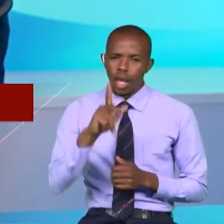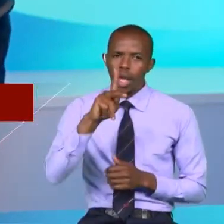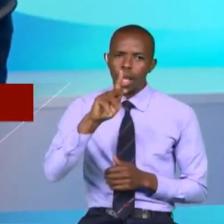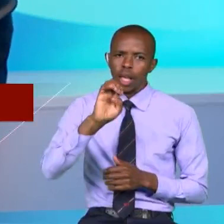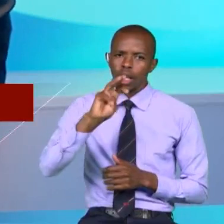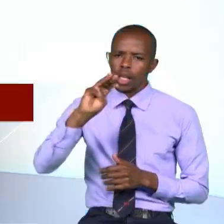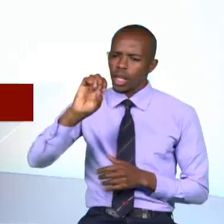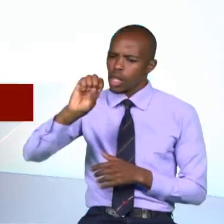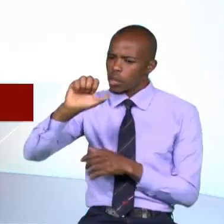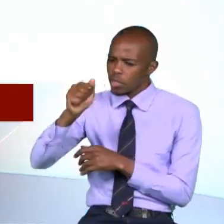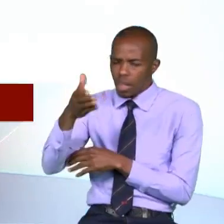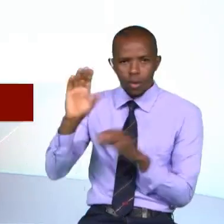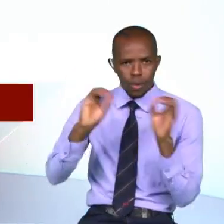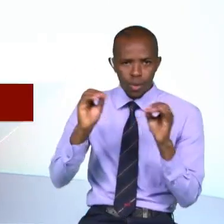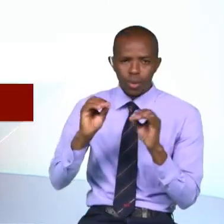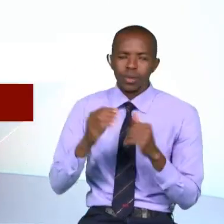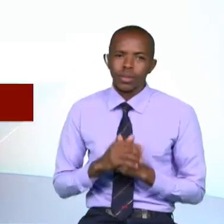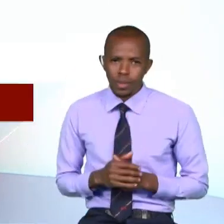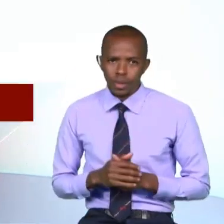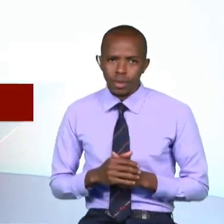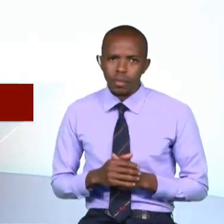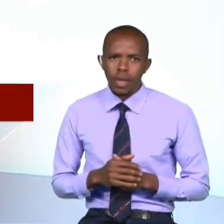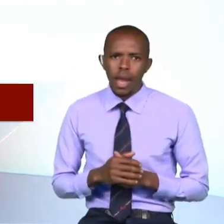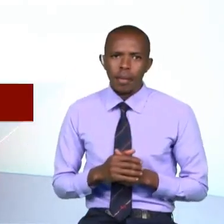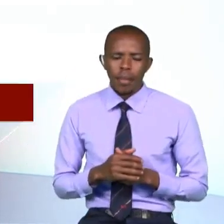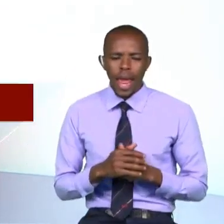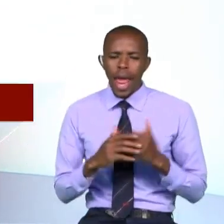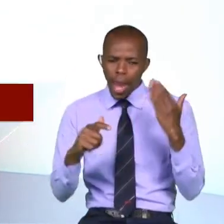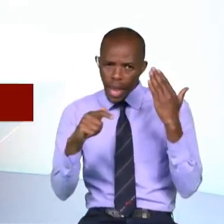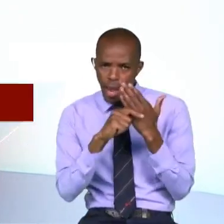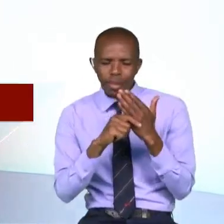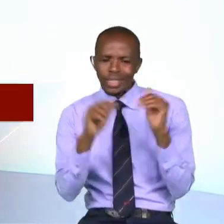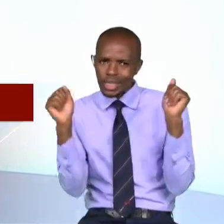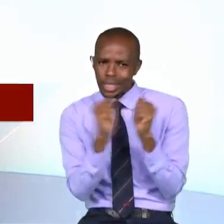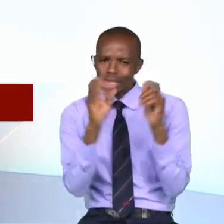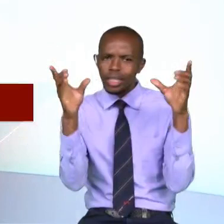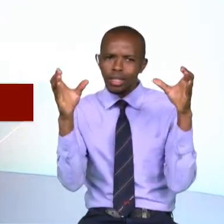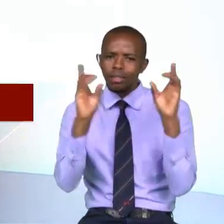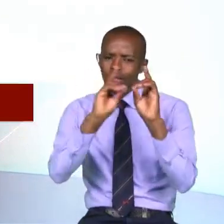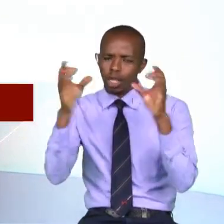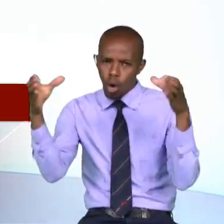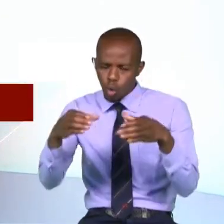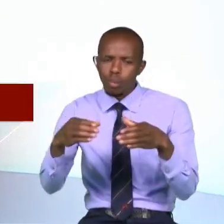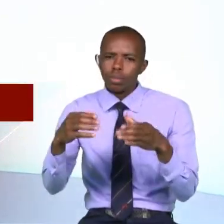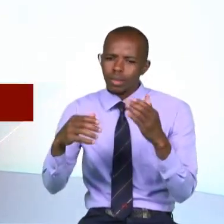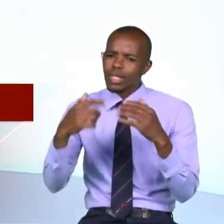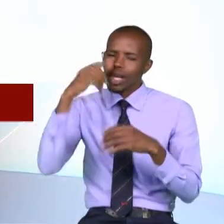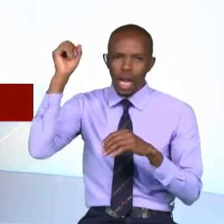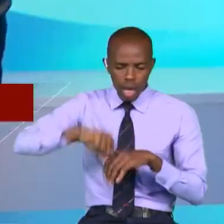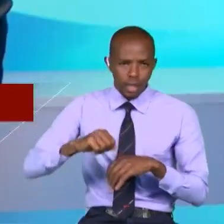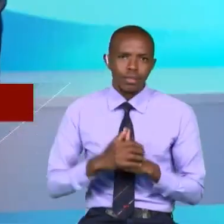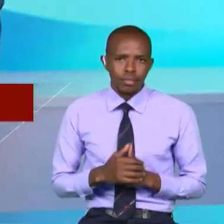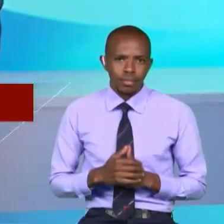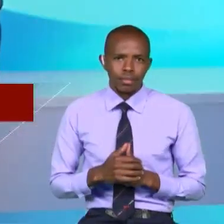without, they were not in it. If it was not for the lawsuits, I can mention for you 10 Tangatanga leaders and what they did. You have